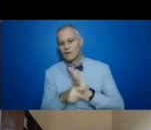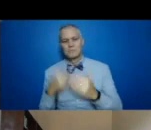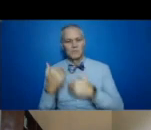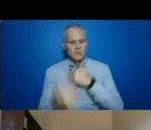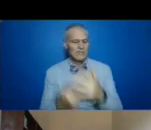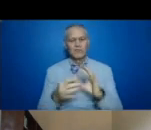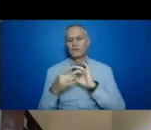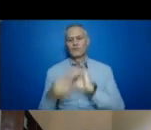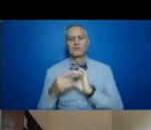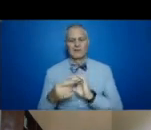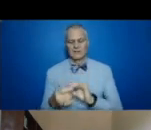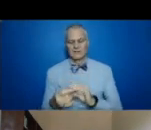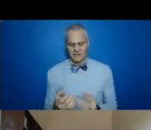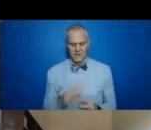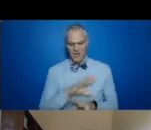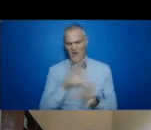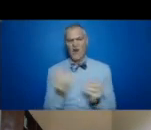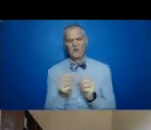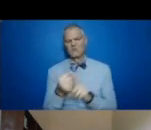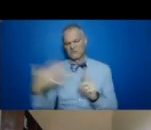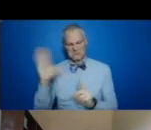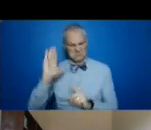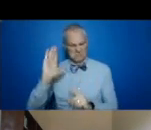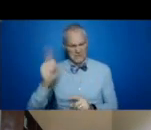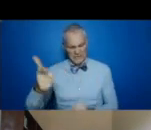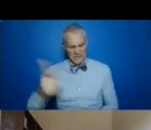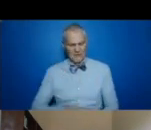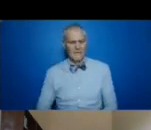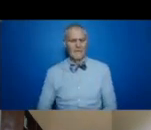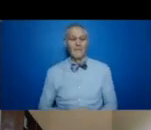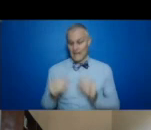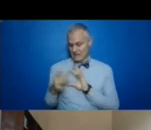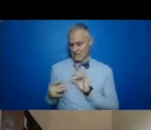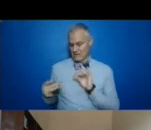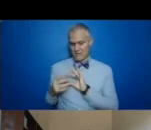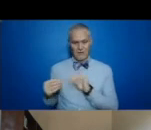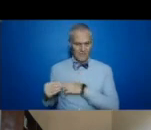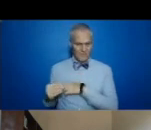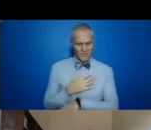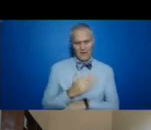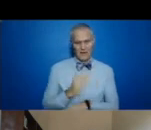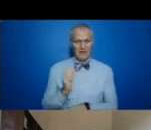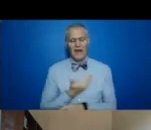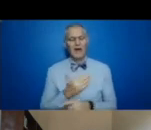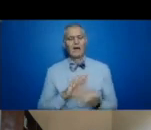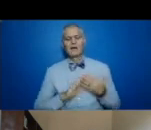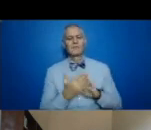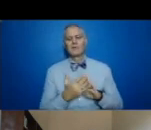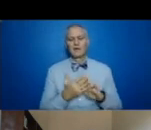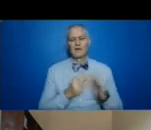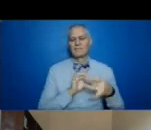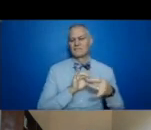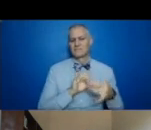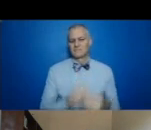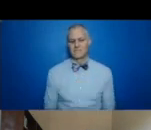about that. But narratives shape our relationship with our community and culture.